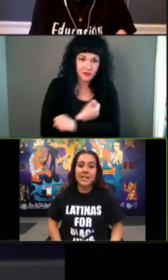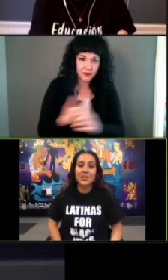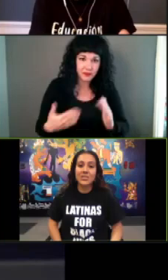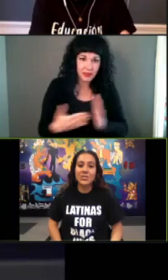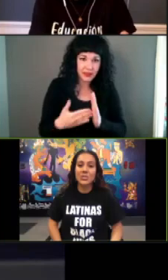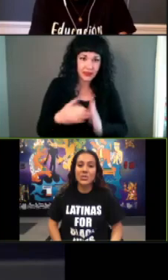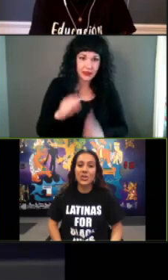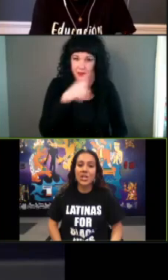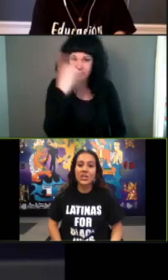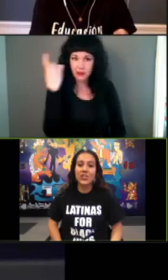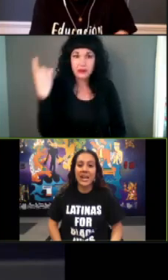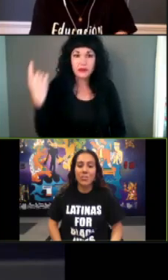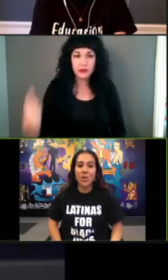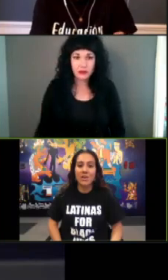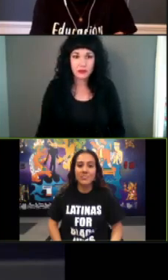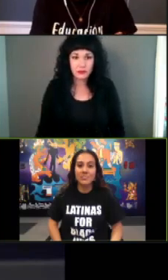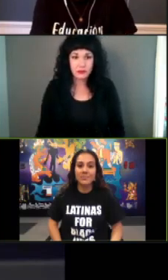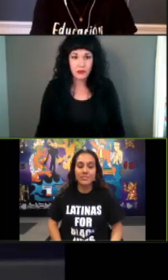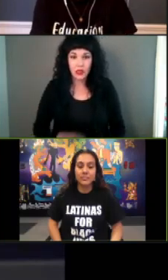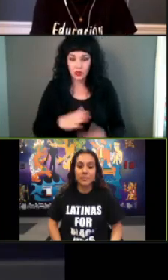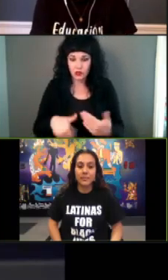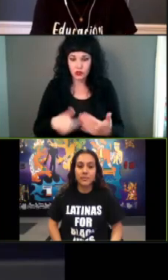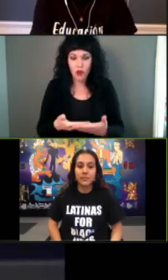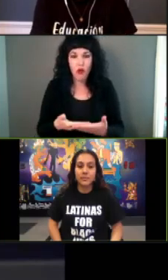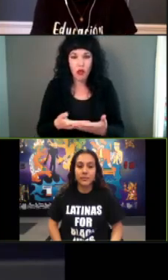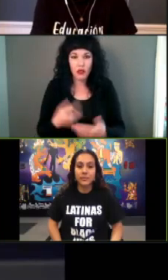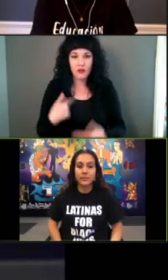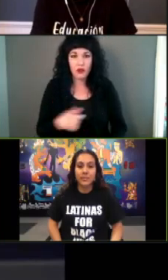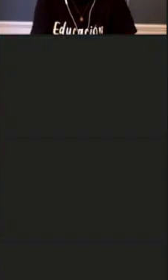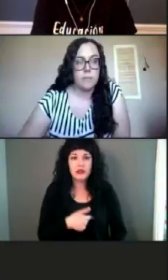our allies to turn on your camera.